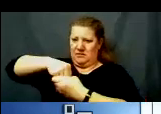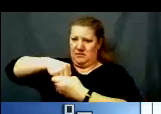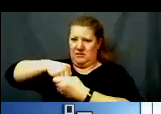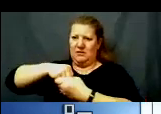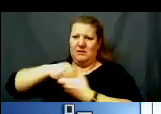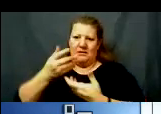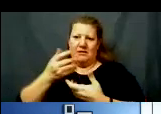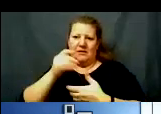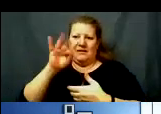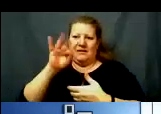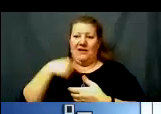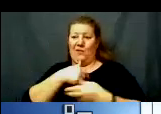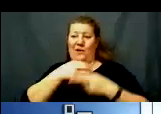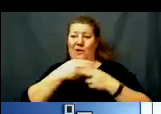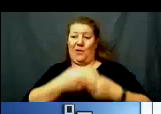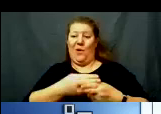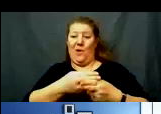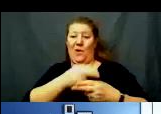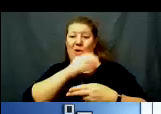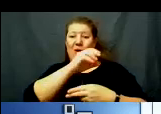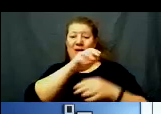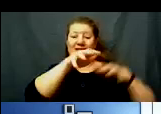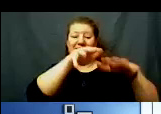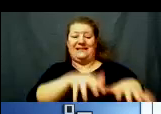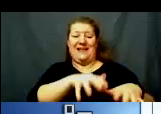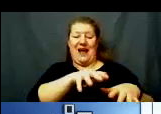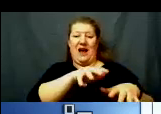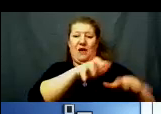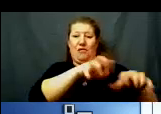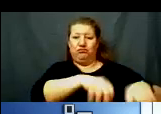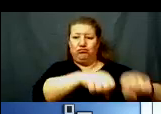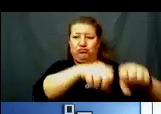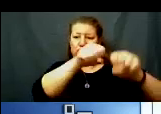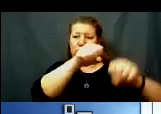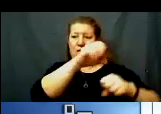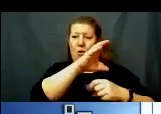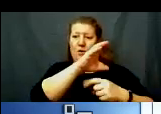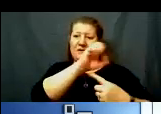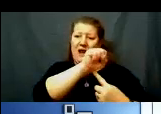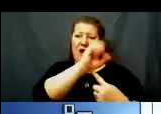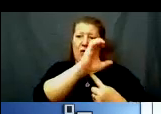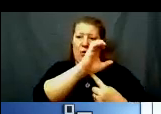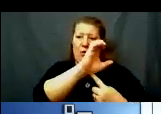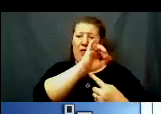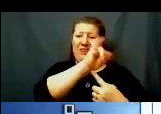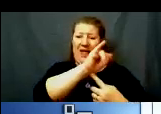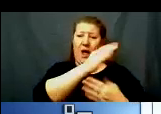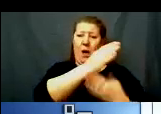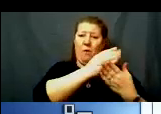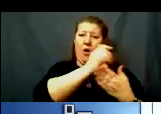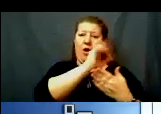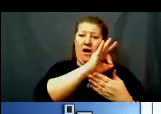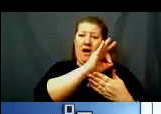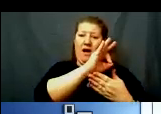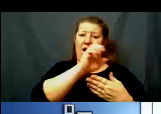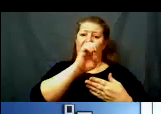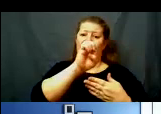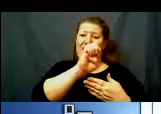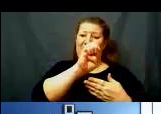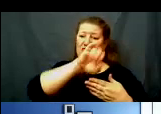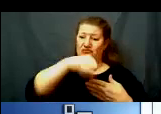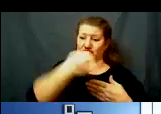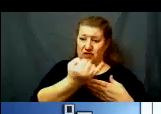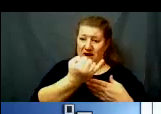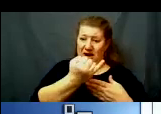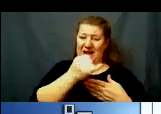sin, one of the original sins of this nation and in and of itself is a form of environmental injustice, and that ushered in